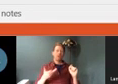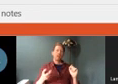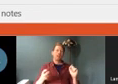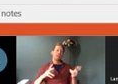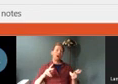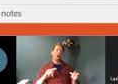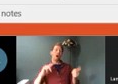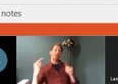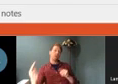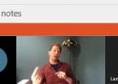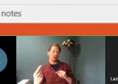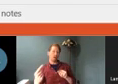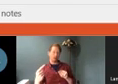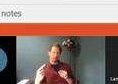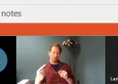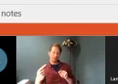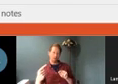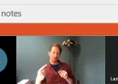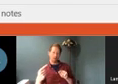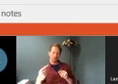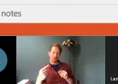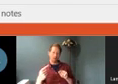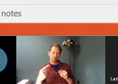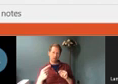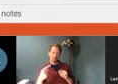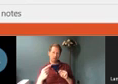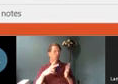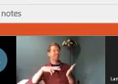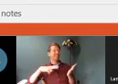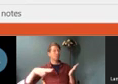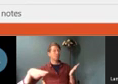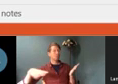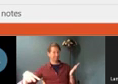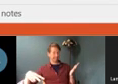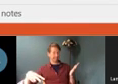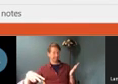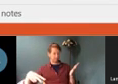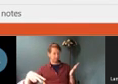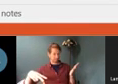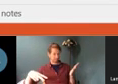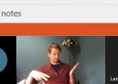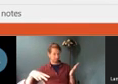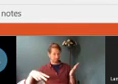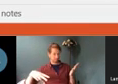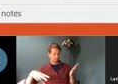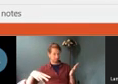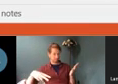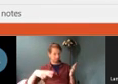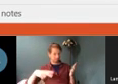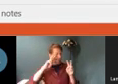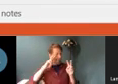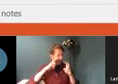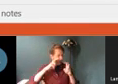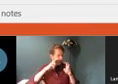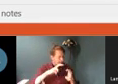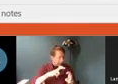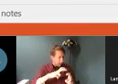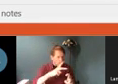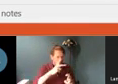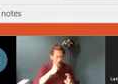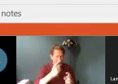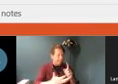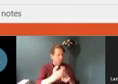the STR typing, thanks to the massively parallel sequencing, is since we are sequencing alleles, now we are able to find